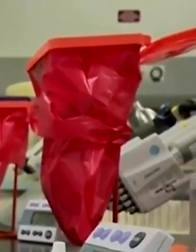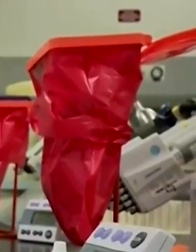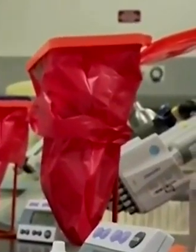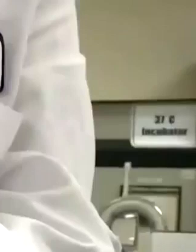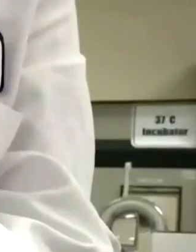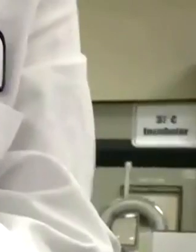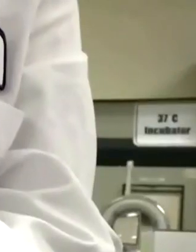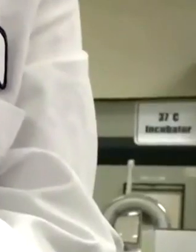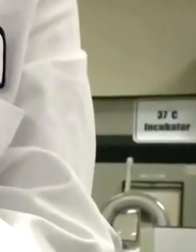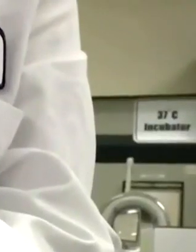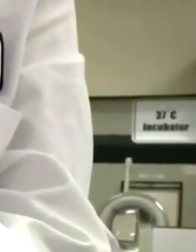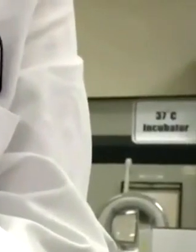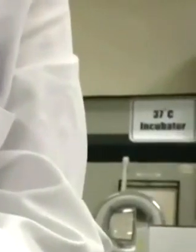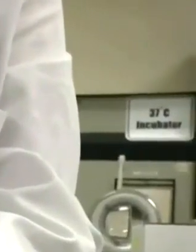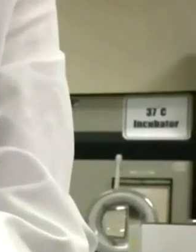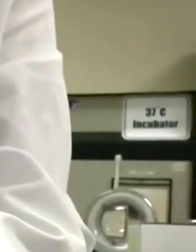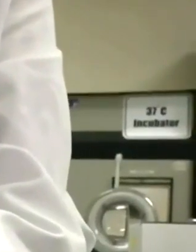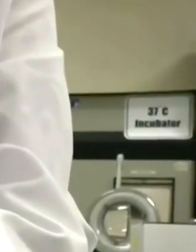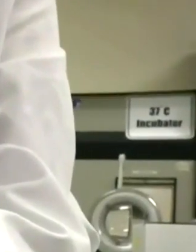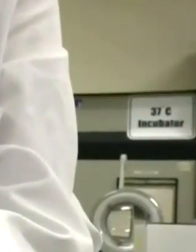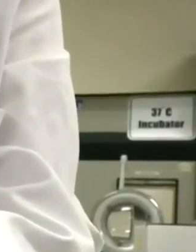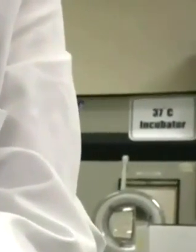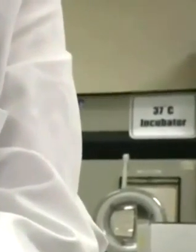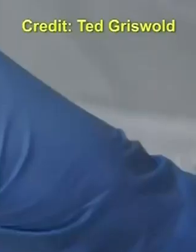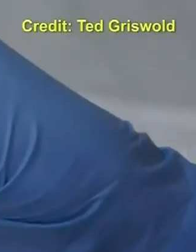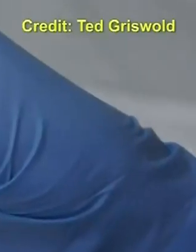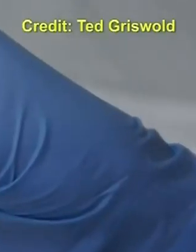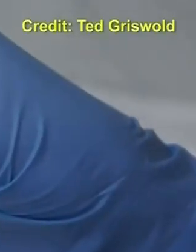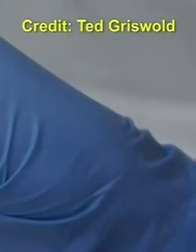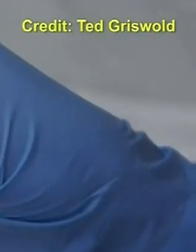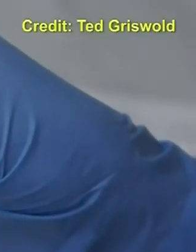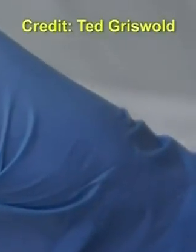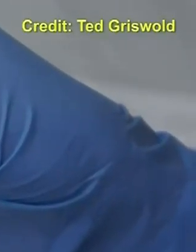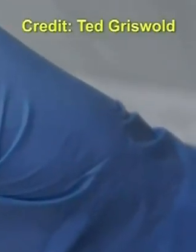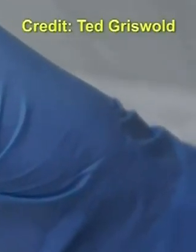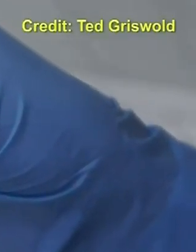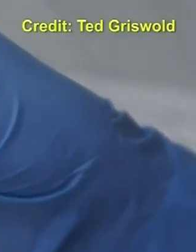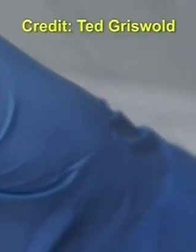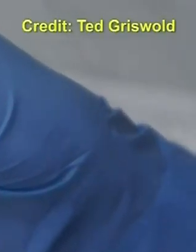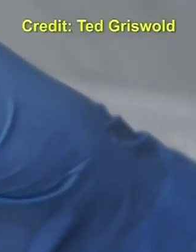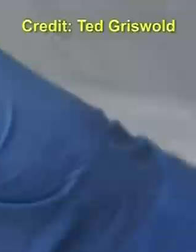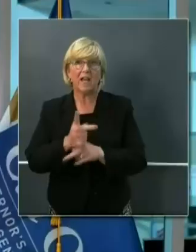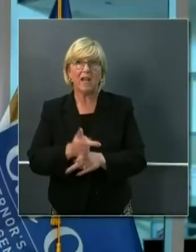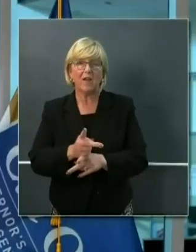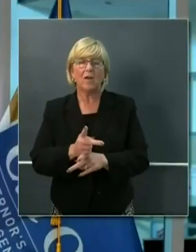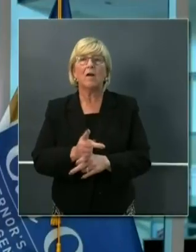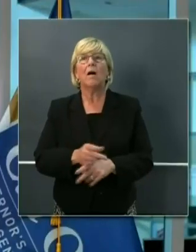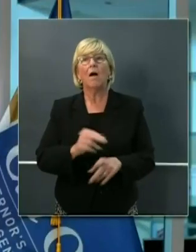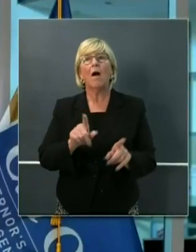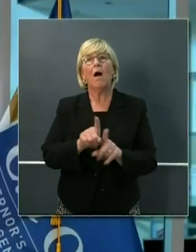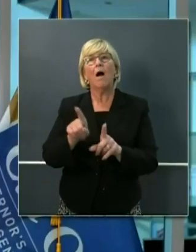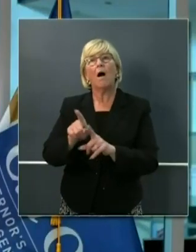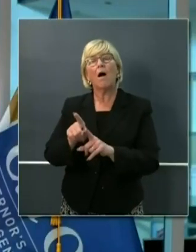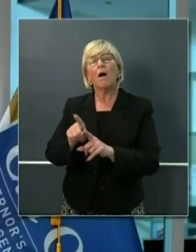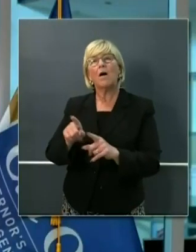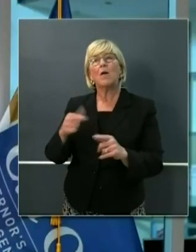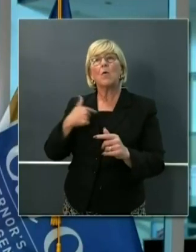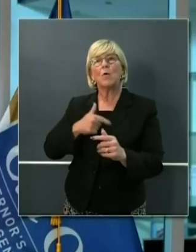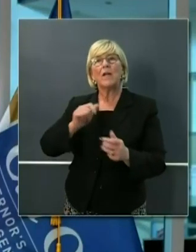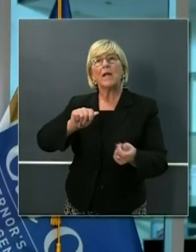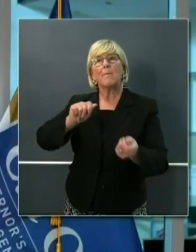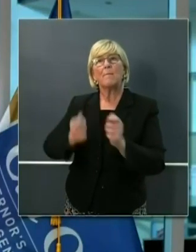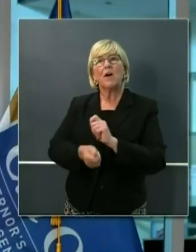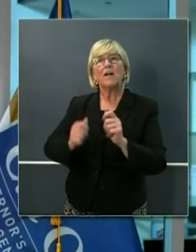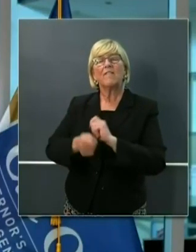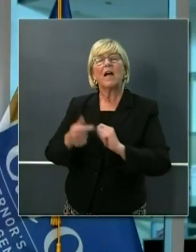workers, all in an effort to identify and isolate any additional outbreaks of COVID-19. It also allows us to modify